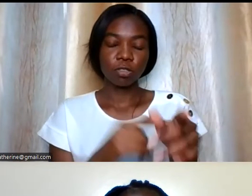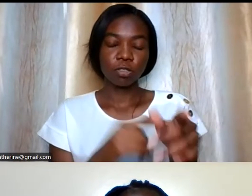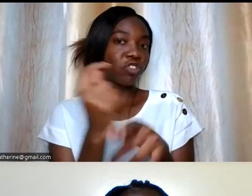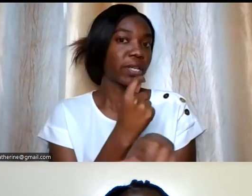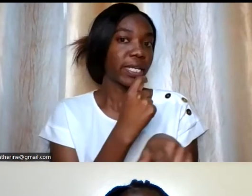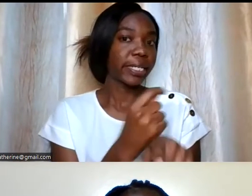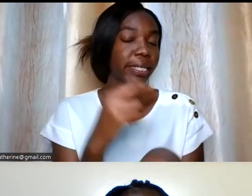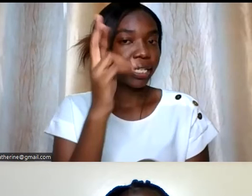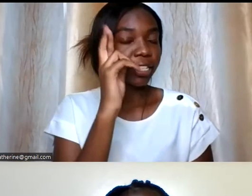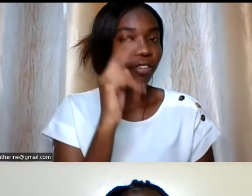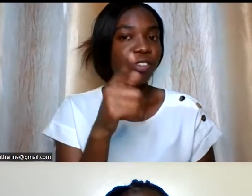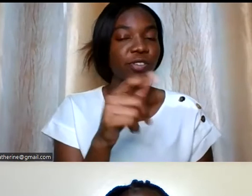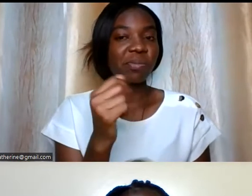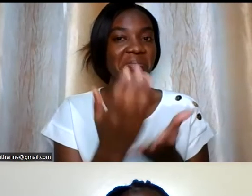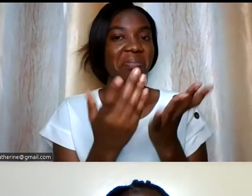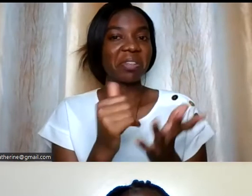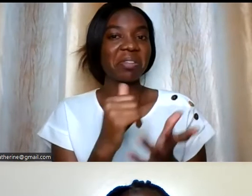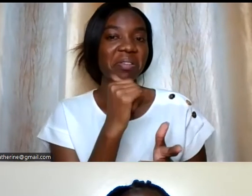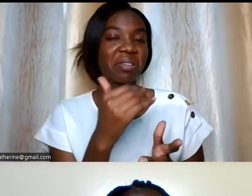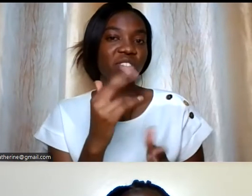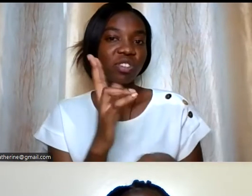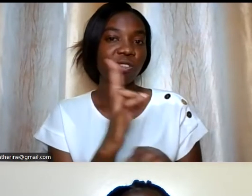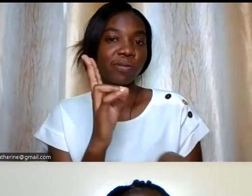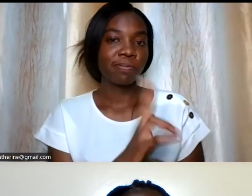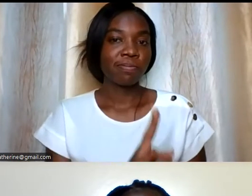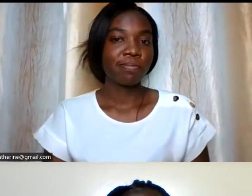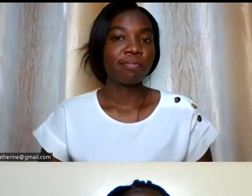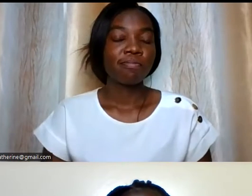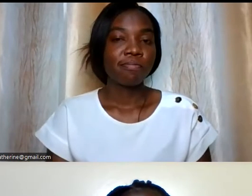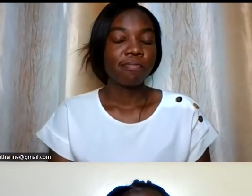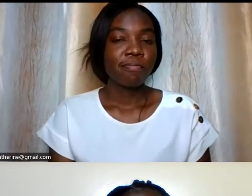purposes, you may not use the actual information.